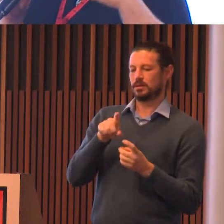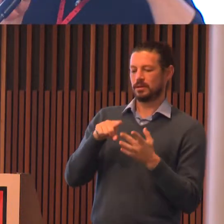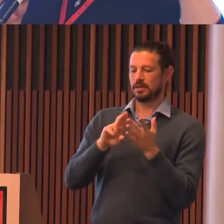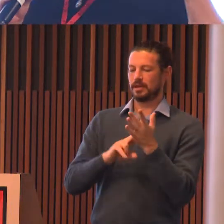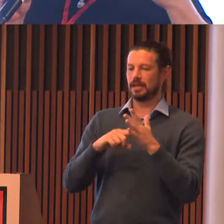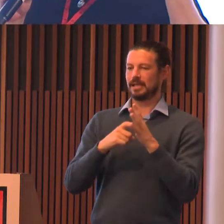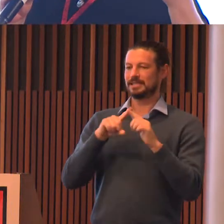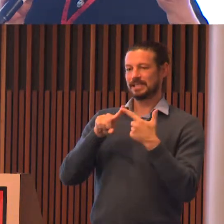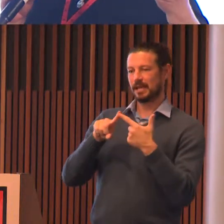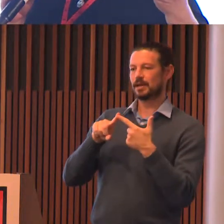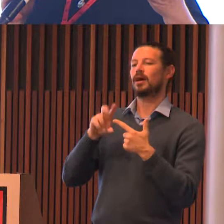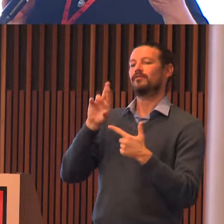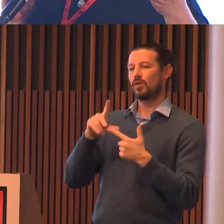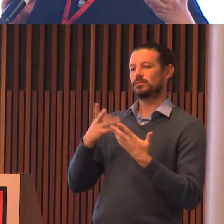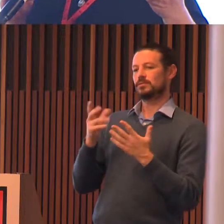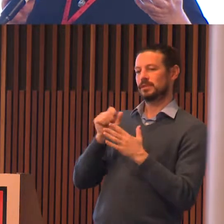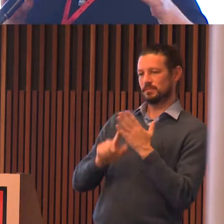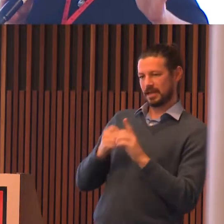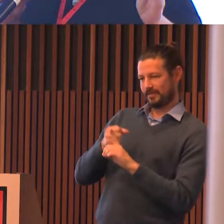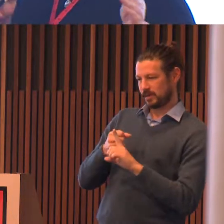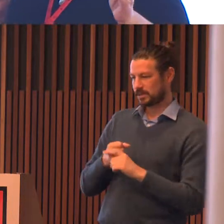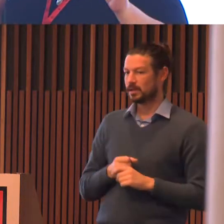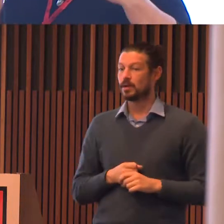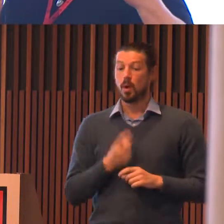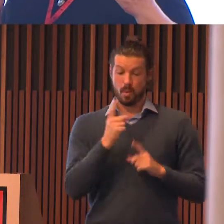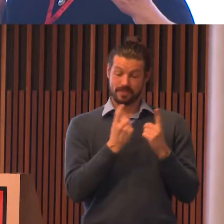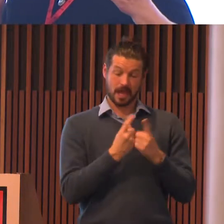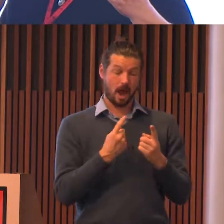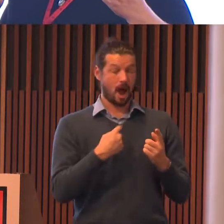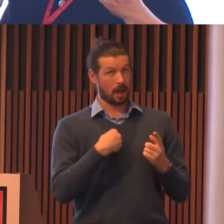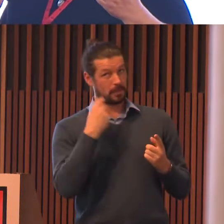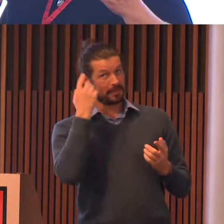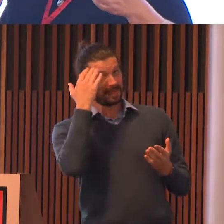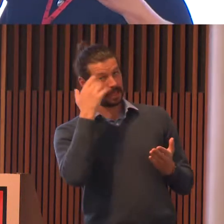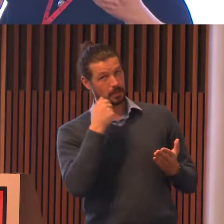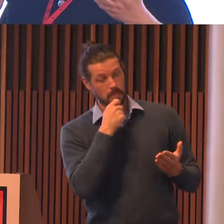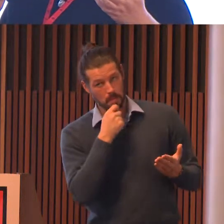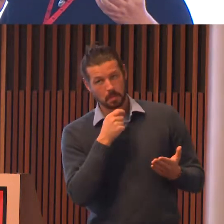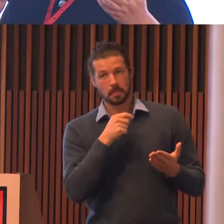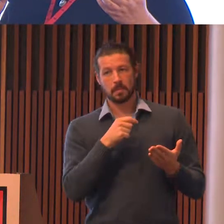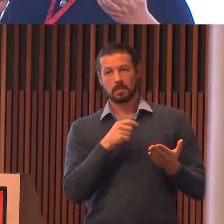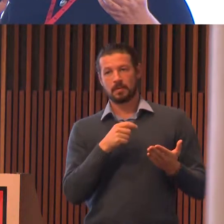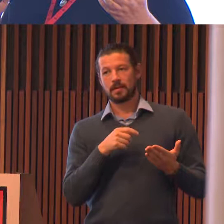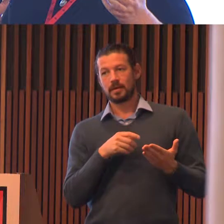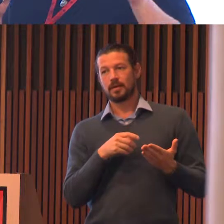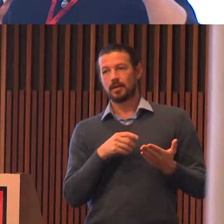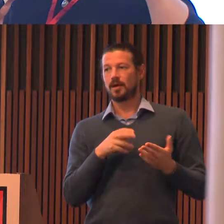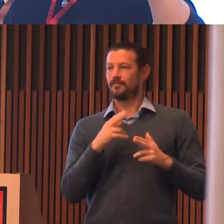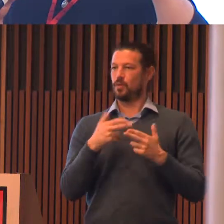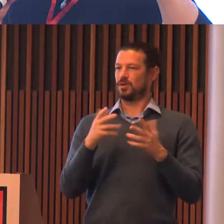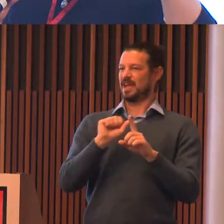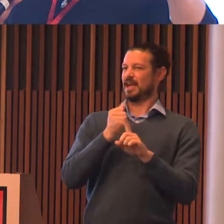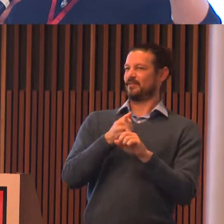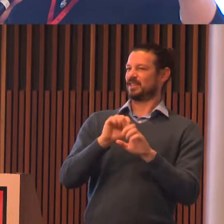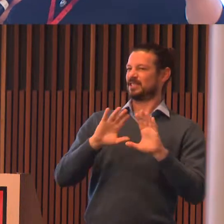I think's worth thinking about, it's very challenging, but one of the things that I think is worth thinking about for the advocacy sector is